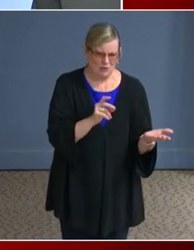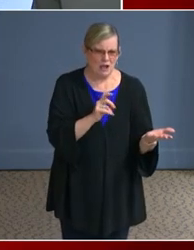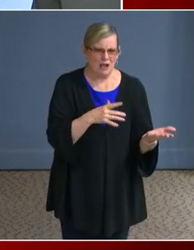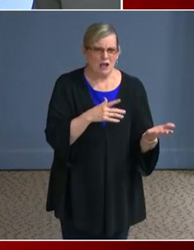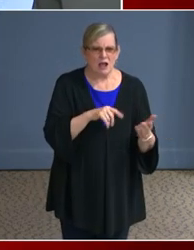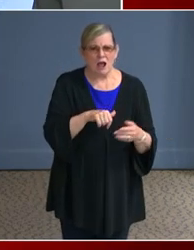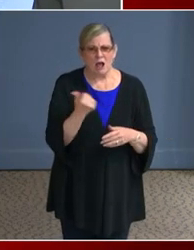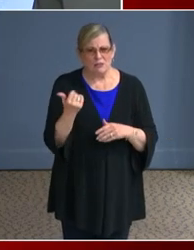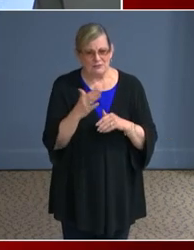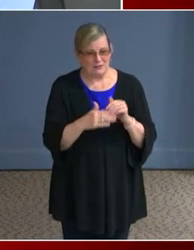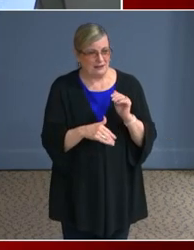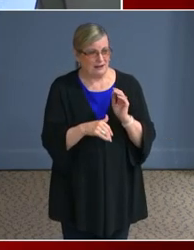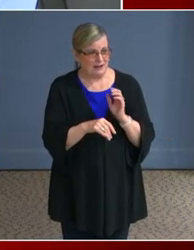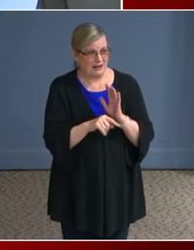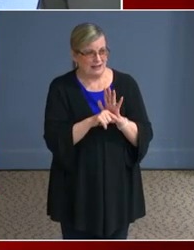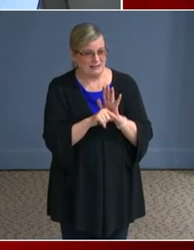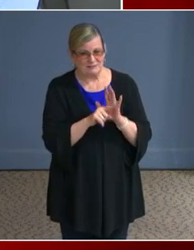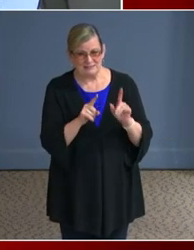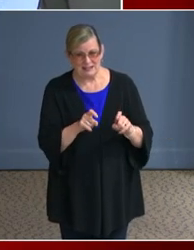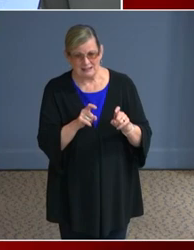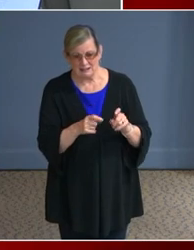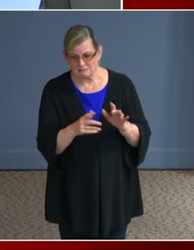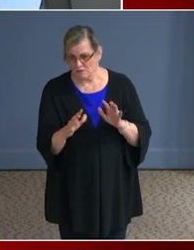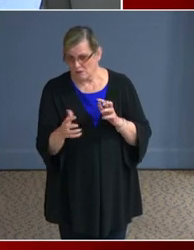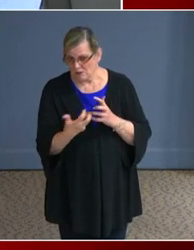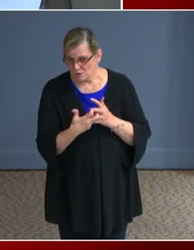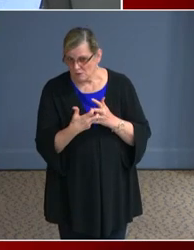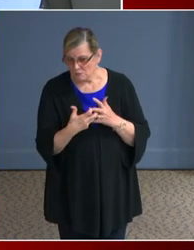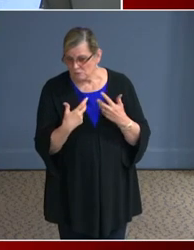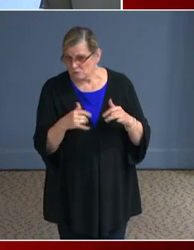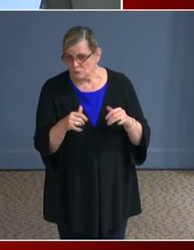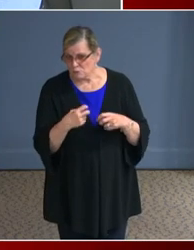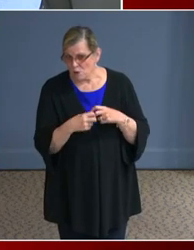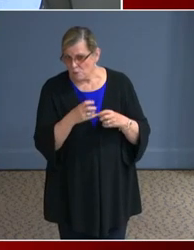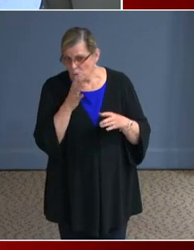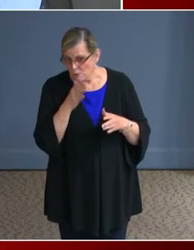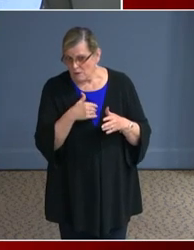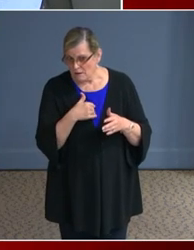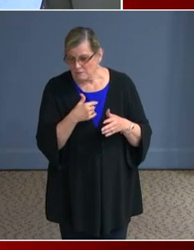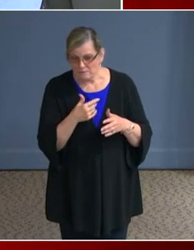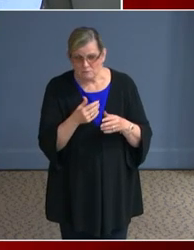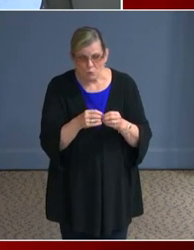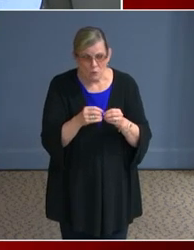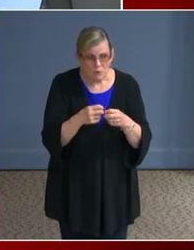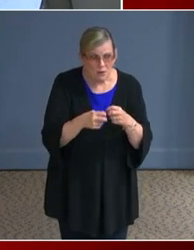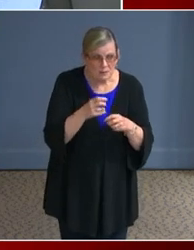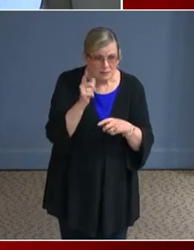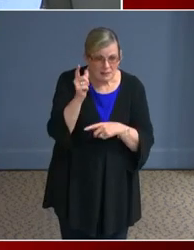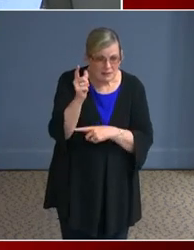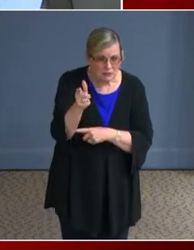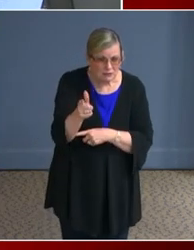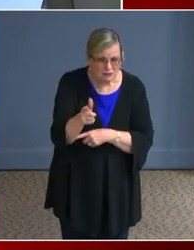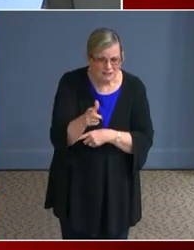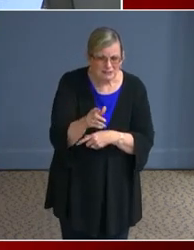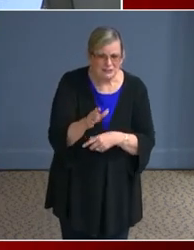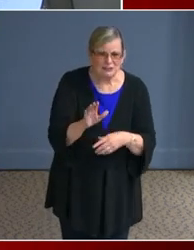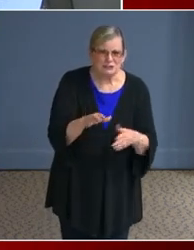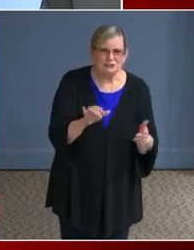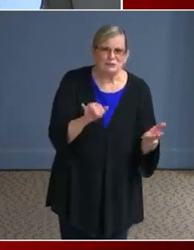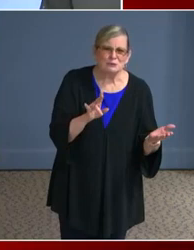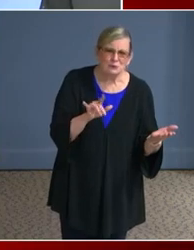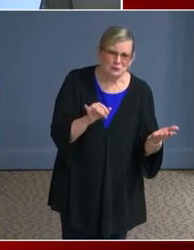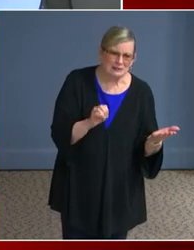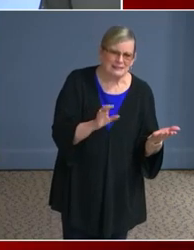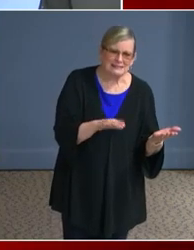test that you said you're still reconciling, are there still problems? Are we still going to get inconsistent numbers going forward? Well, Julie, you will know from